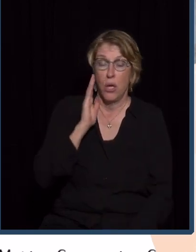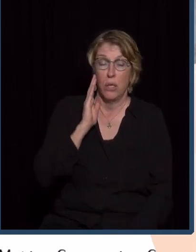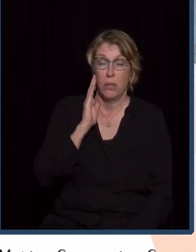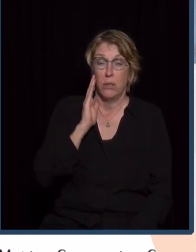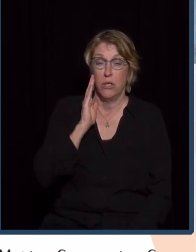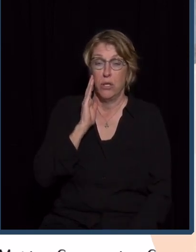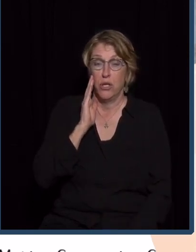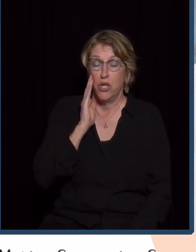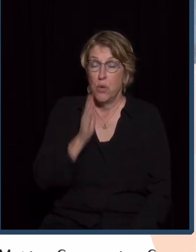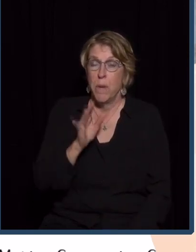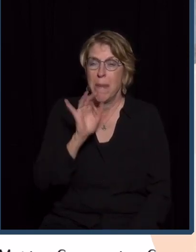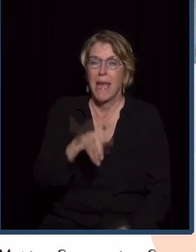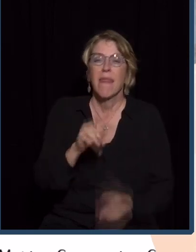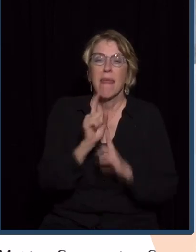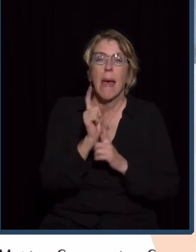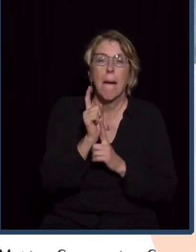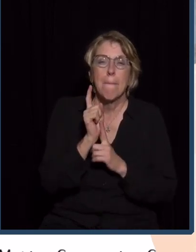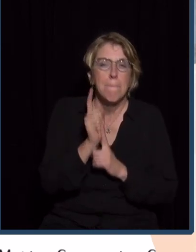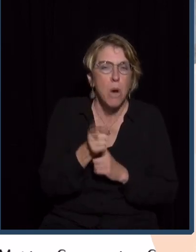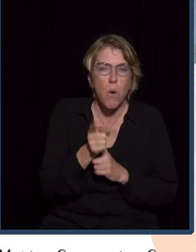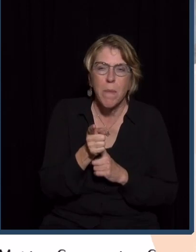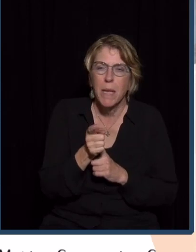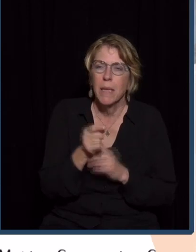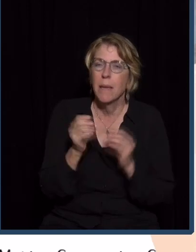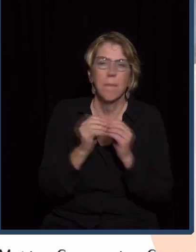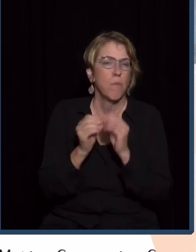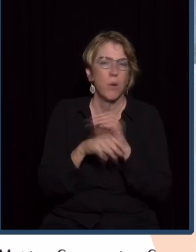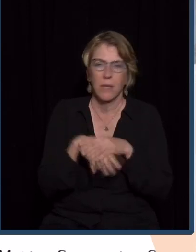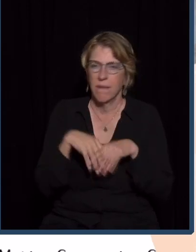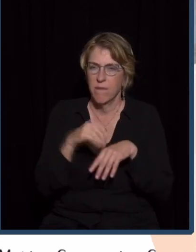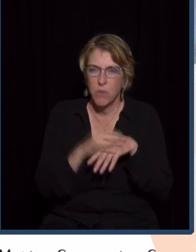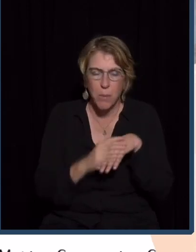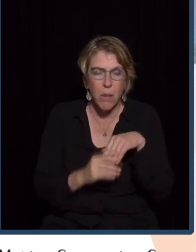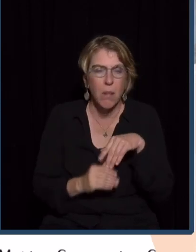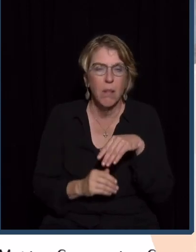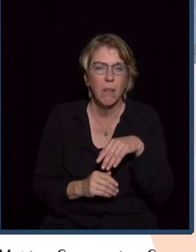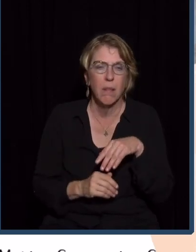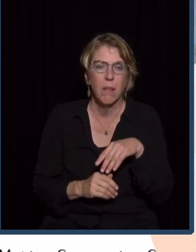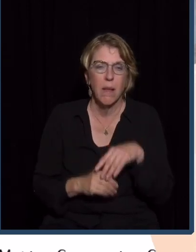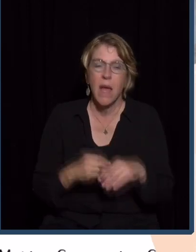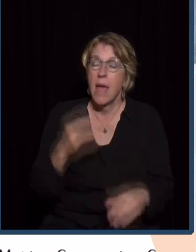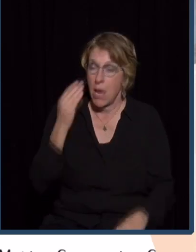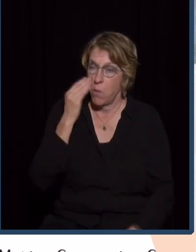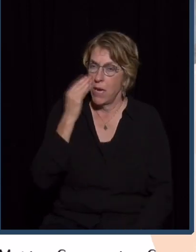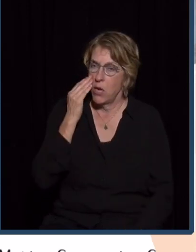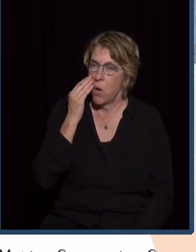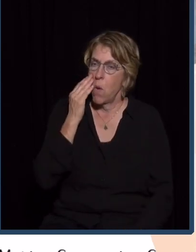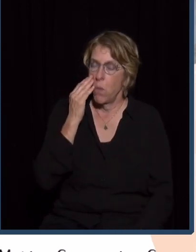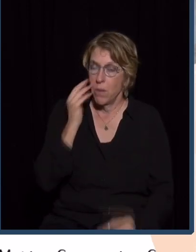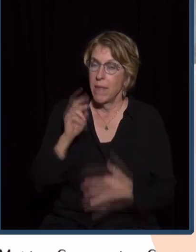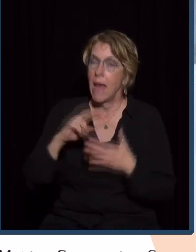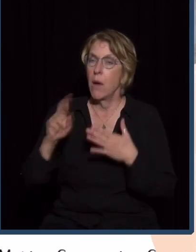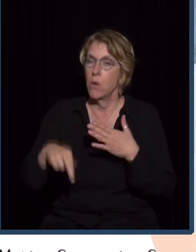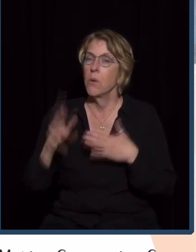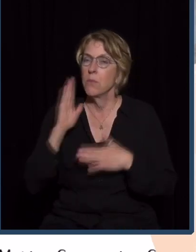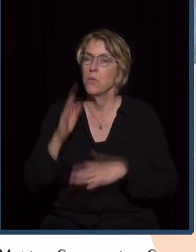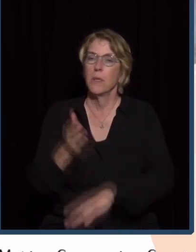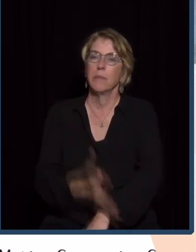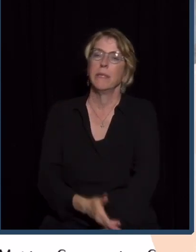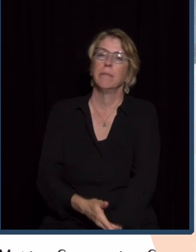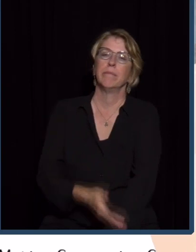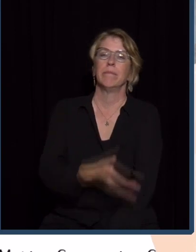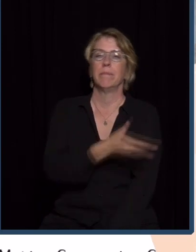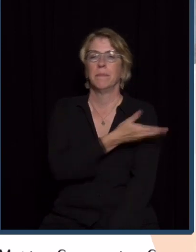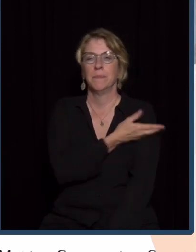that moment, that interaction, so much more comfortable. And we know that leads to better outcomes. So we're excited about